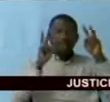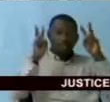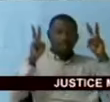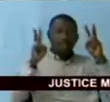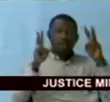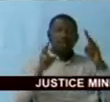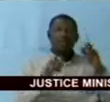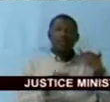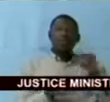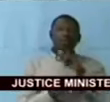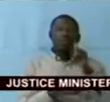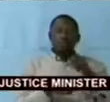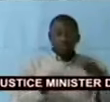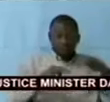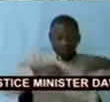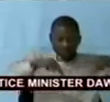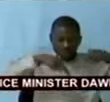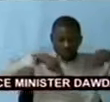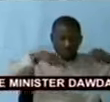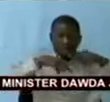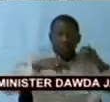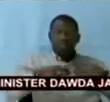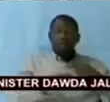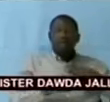client on his diary,